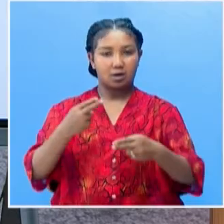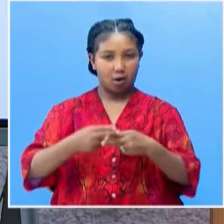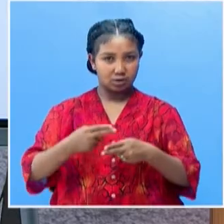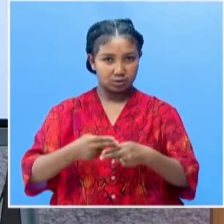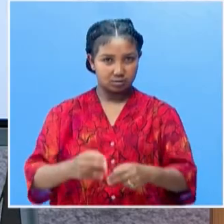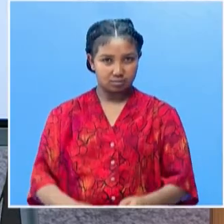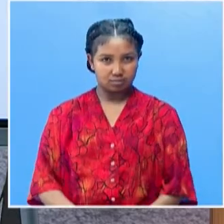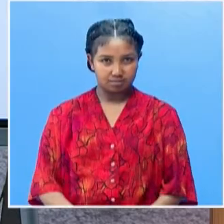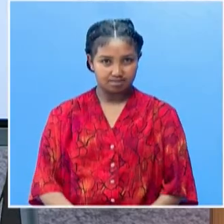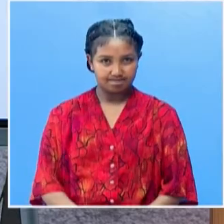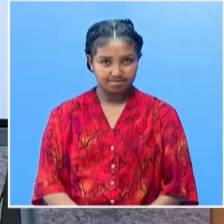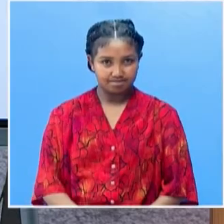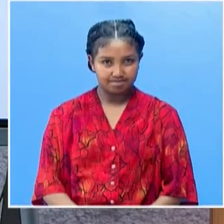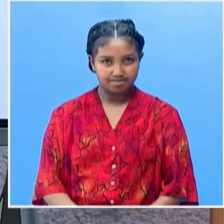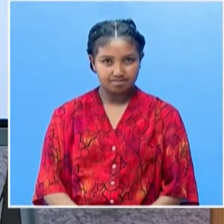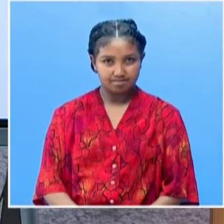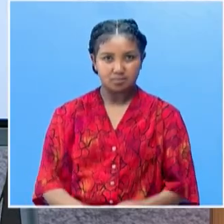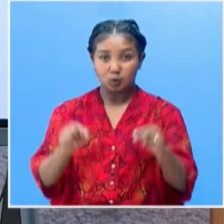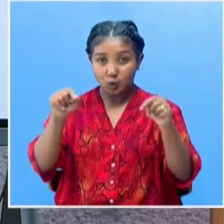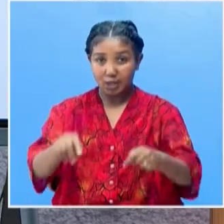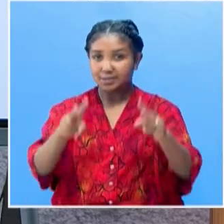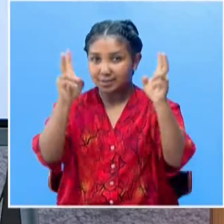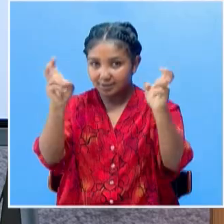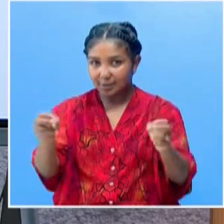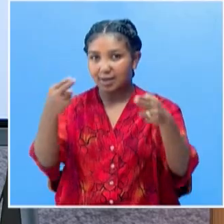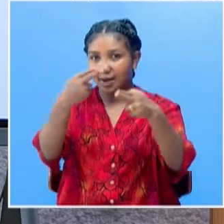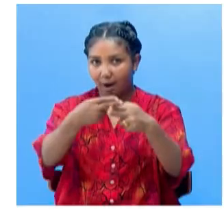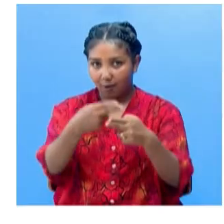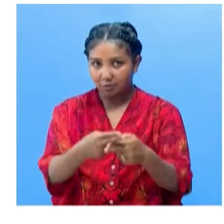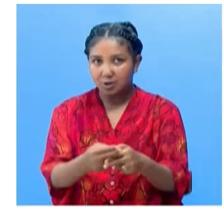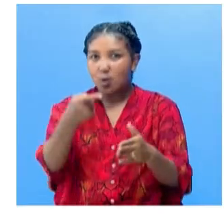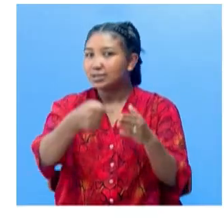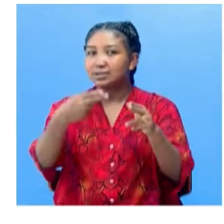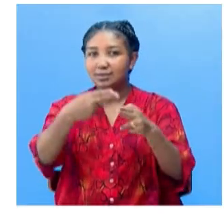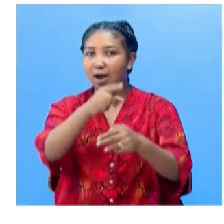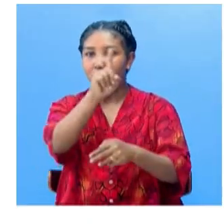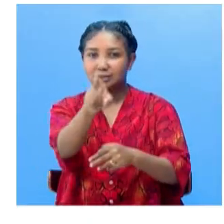Nouns. Yeah. Our today's lesson. What is a noun?